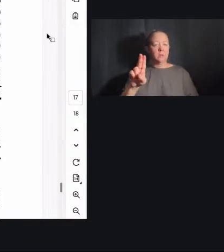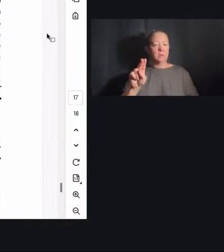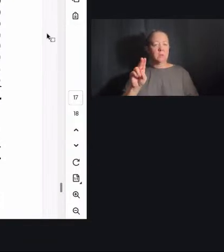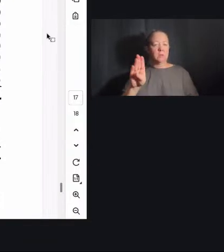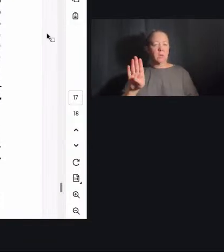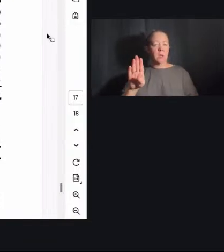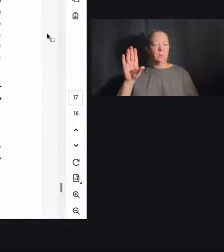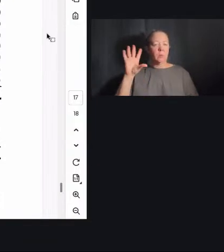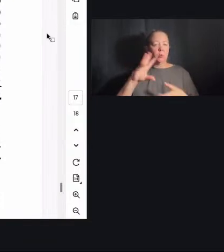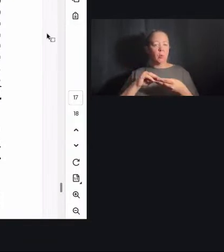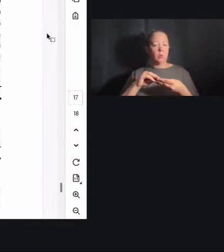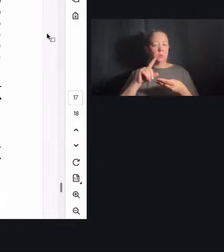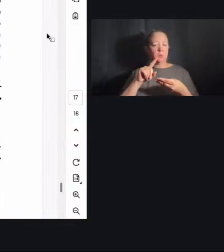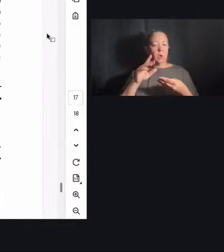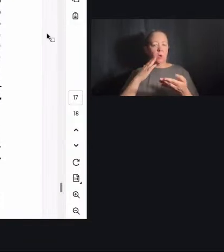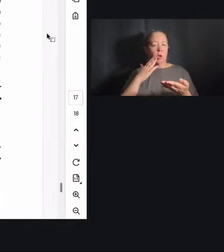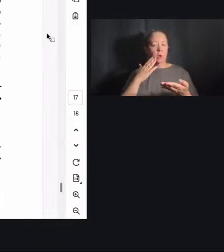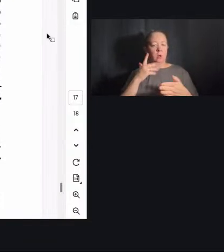Mayor.